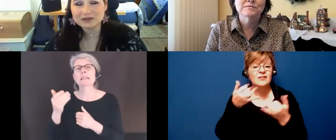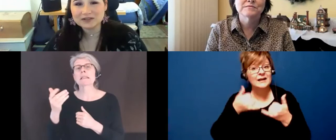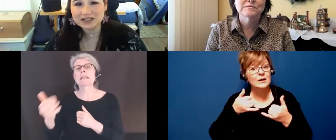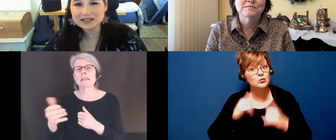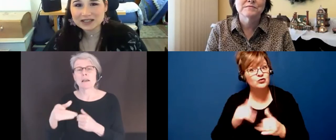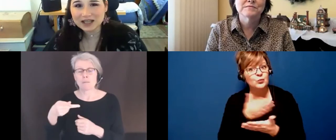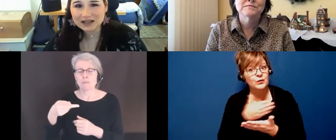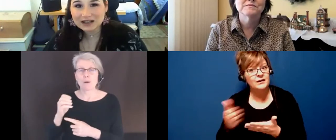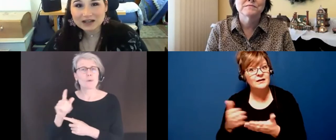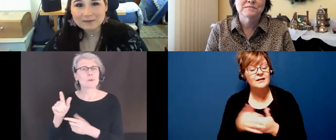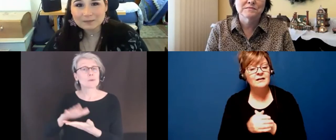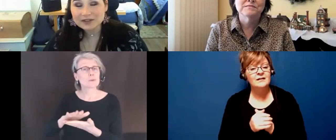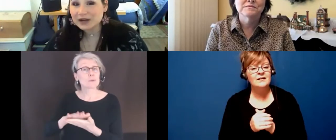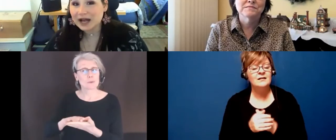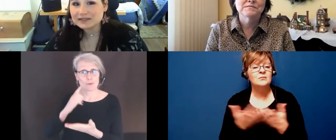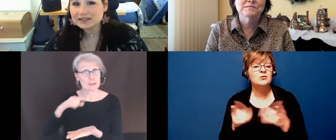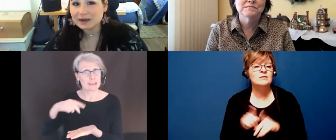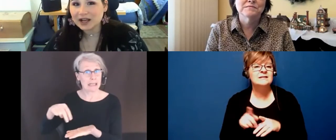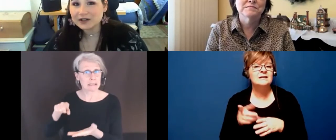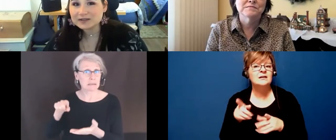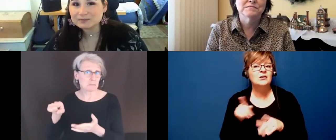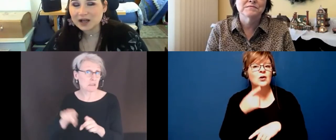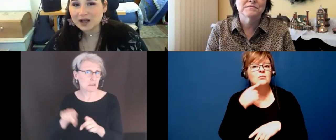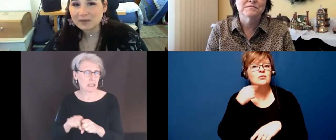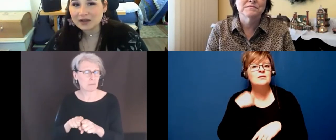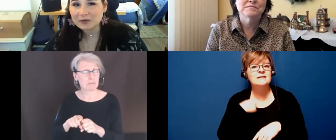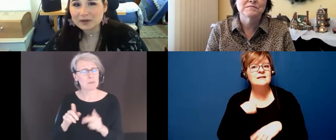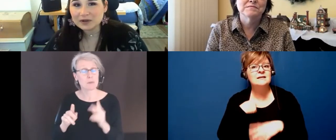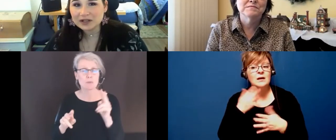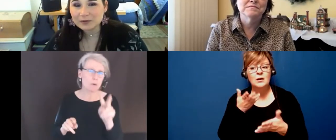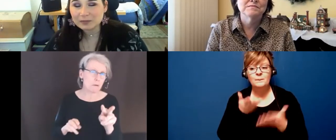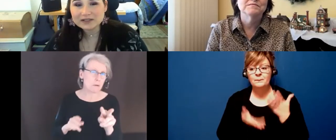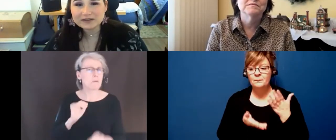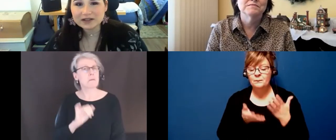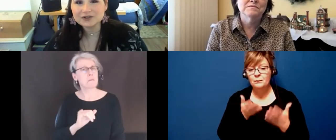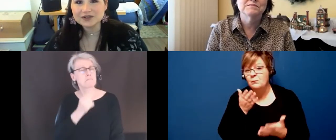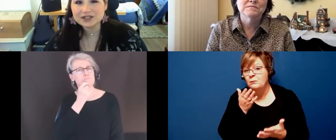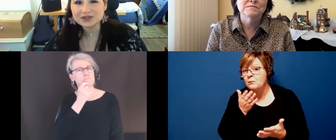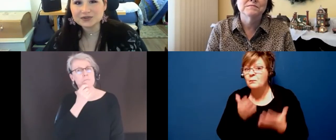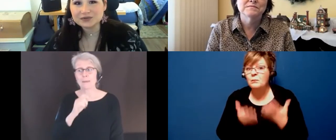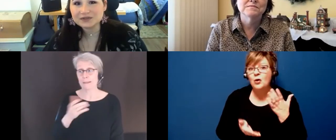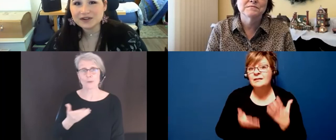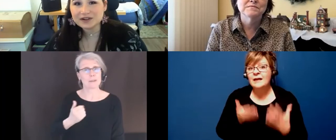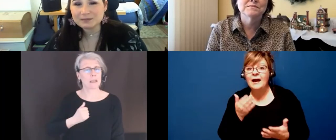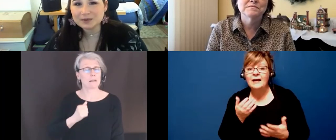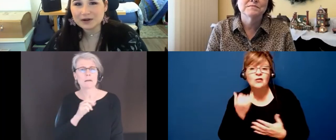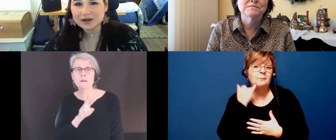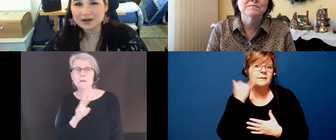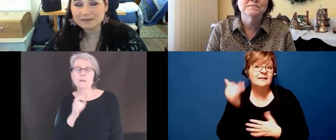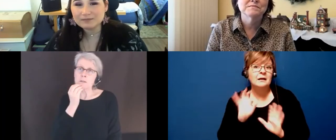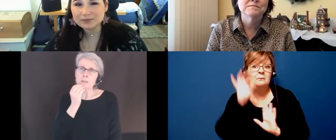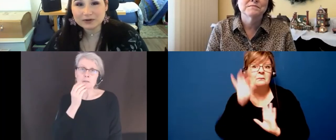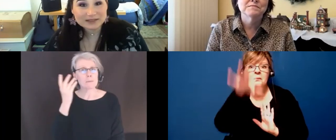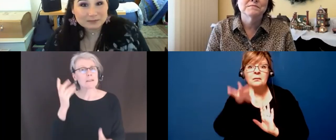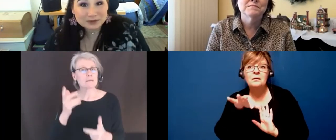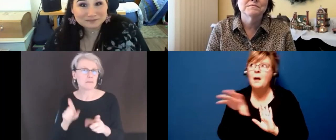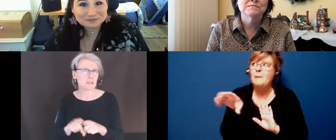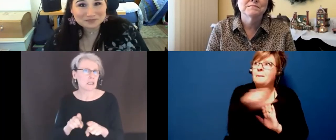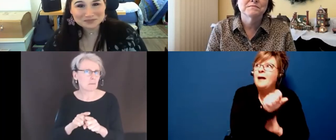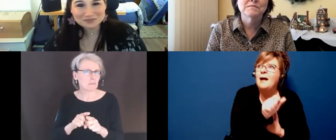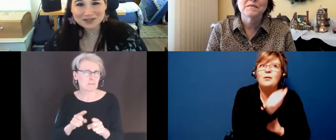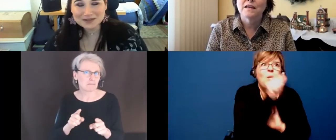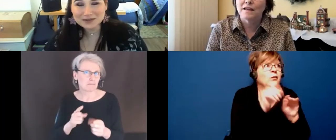Powell School of Dance, that this perhaps inspires other people in other parts of the country to develop programs